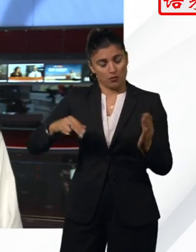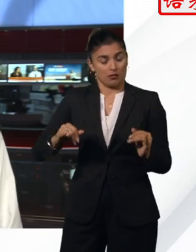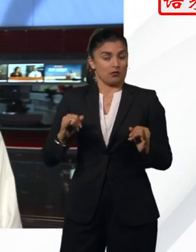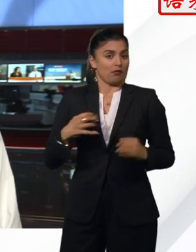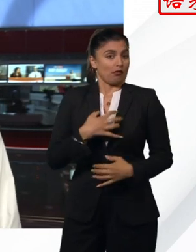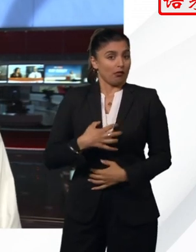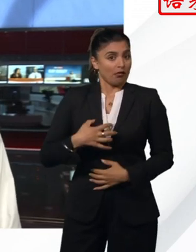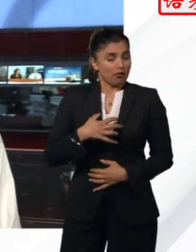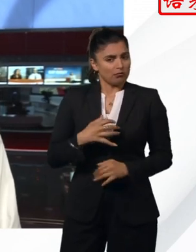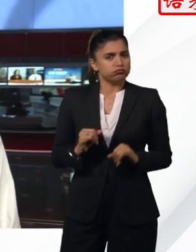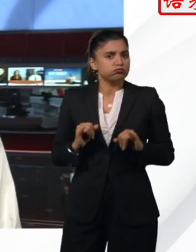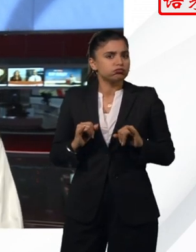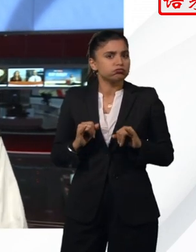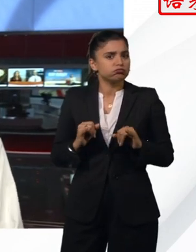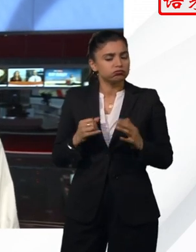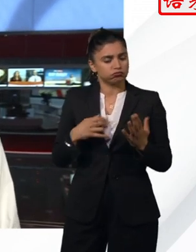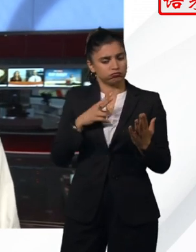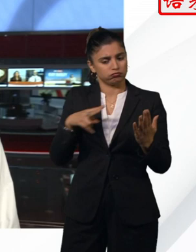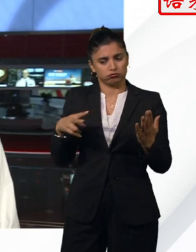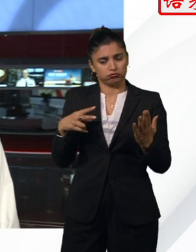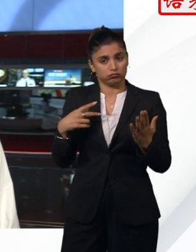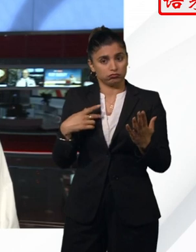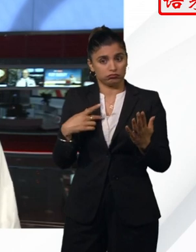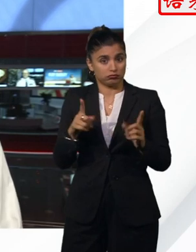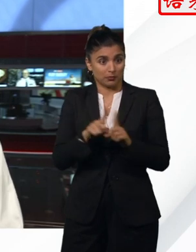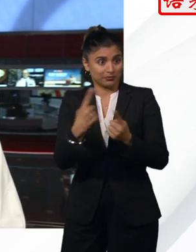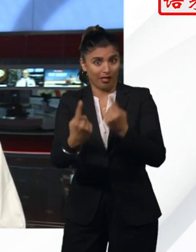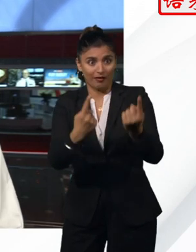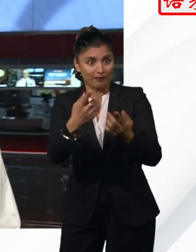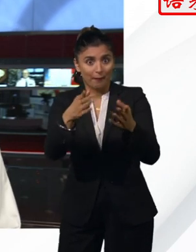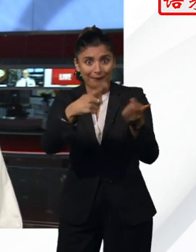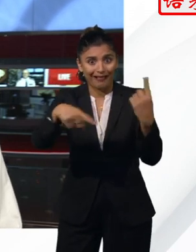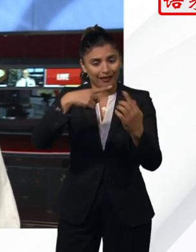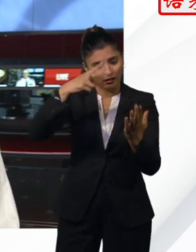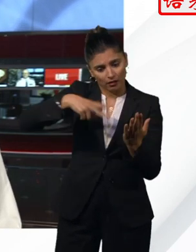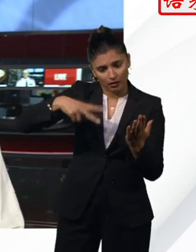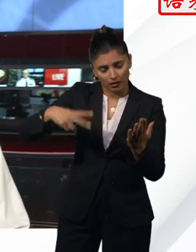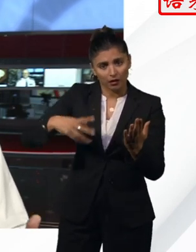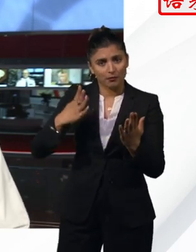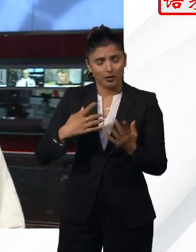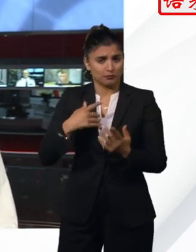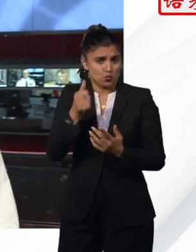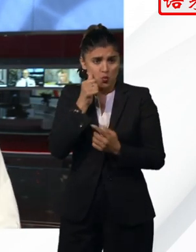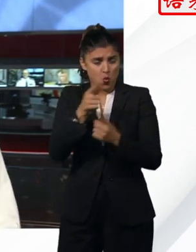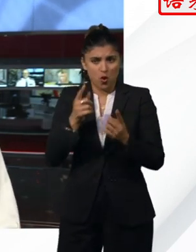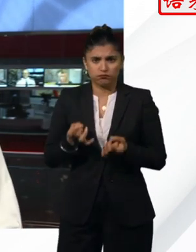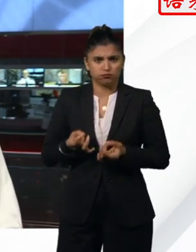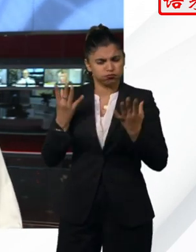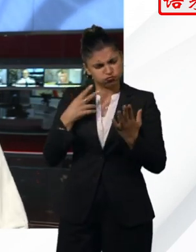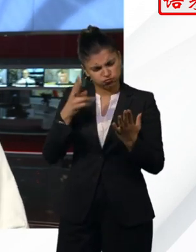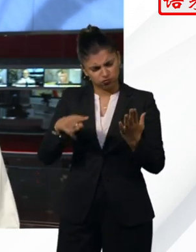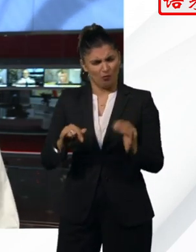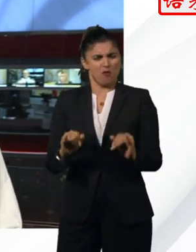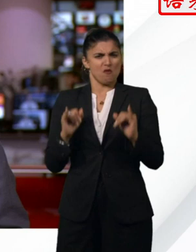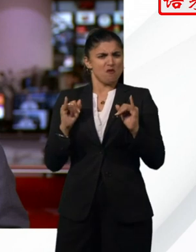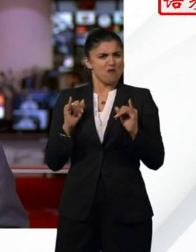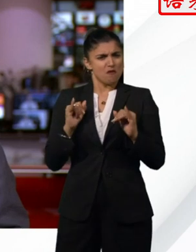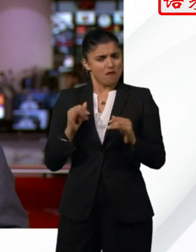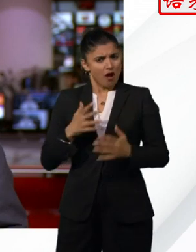sparks a range of emotions, and as I'm sure it does for viewers and Londoners, it sparks sort of anger, frustration,